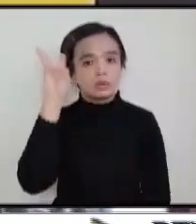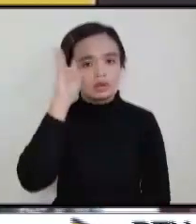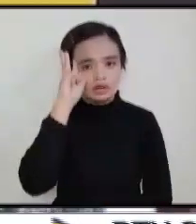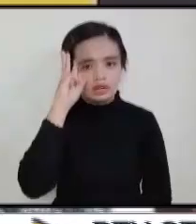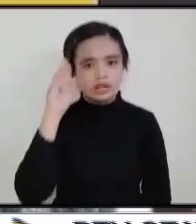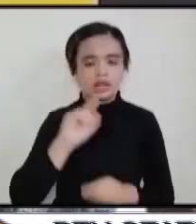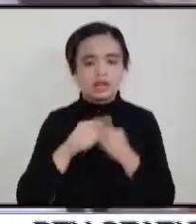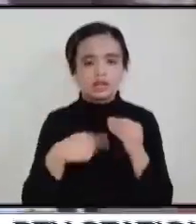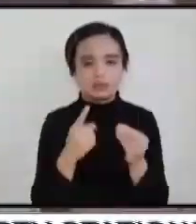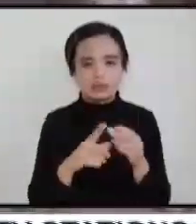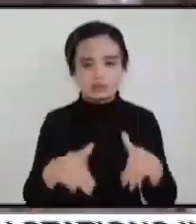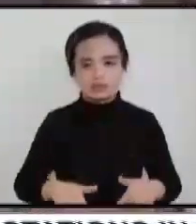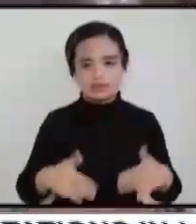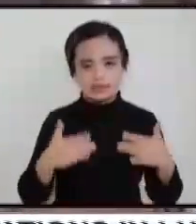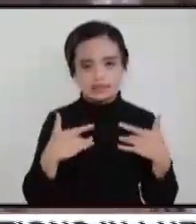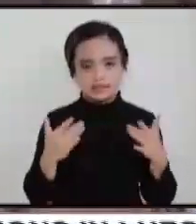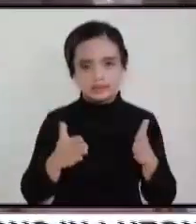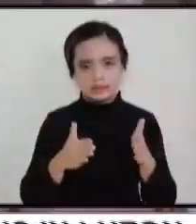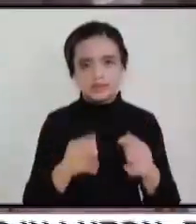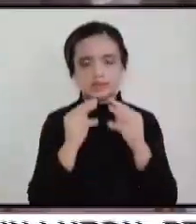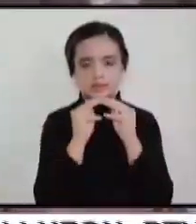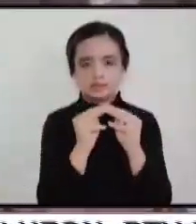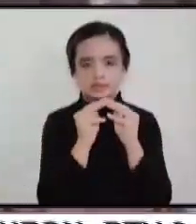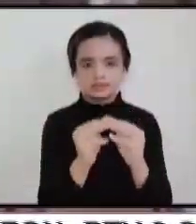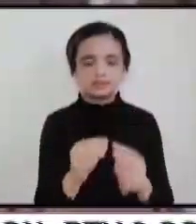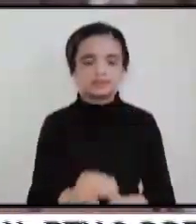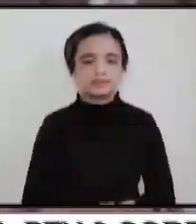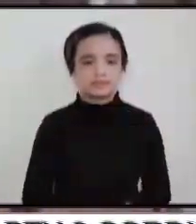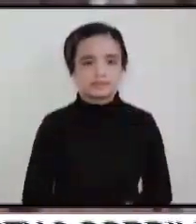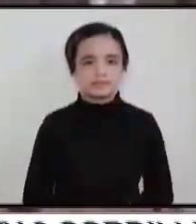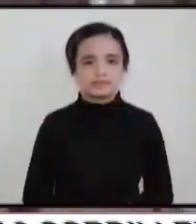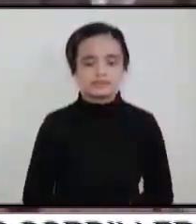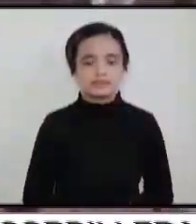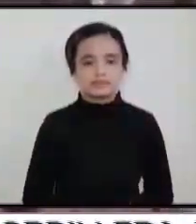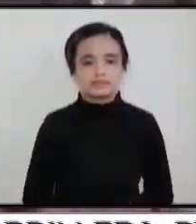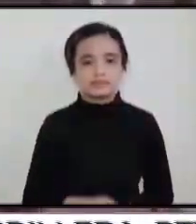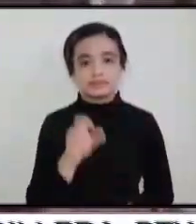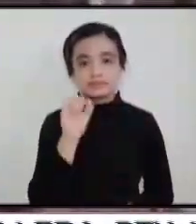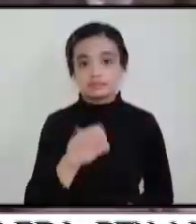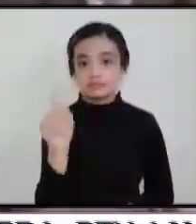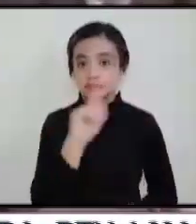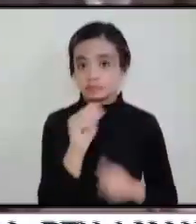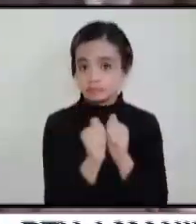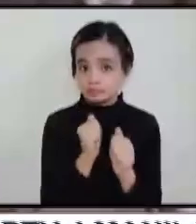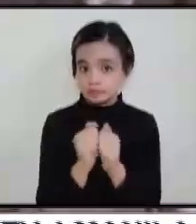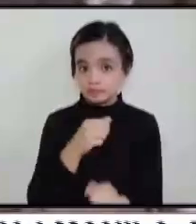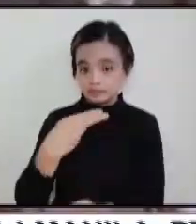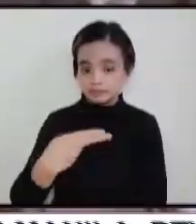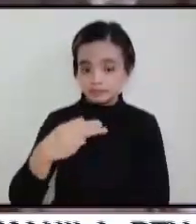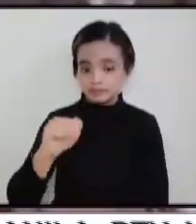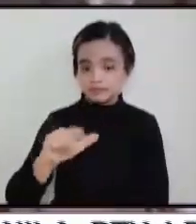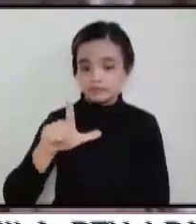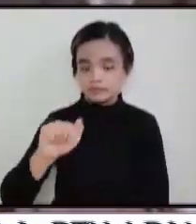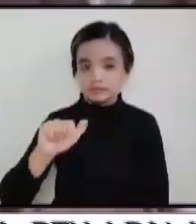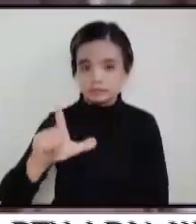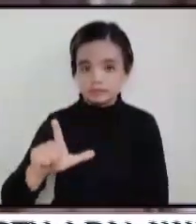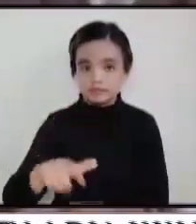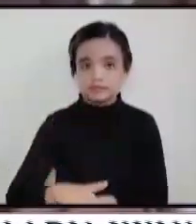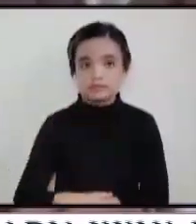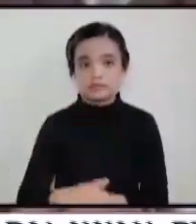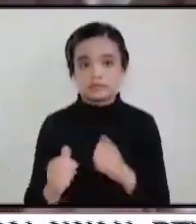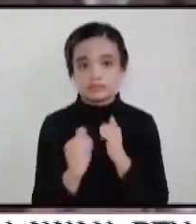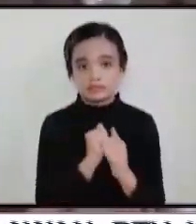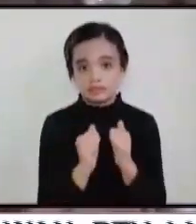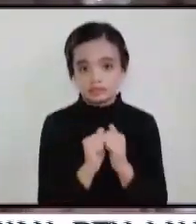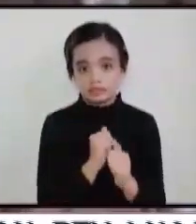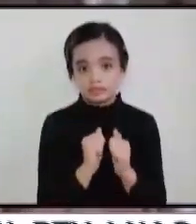of Muslims most precise literally it means allowed lawful